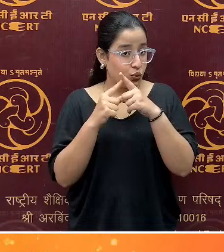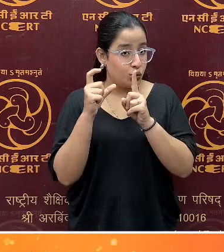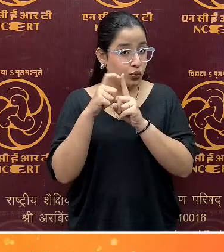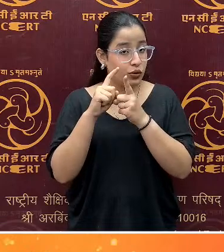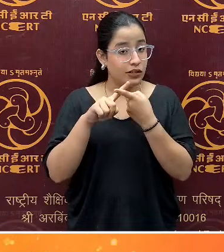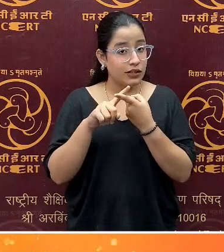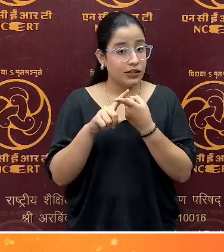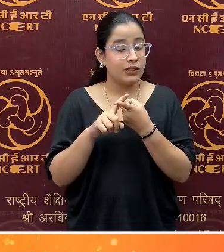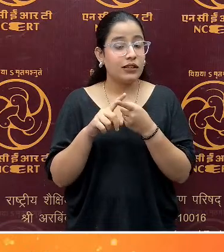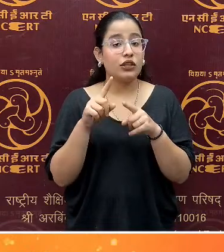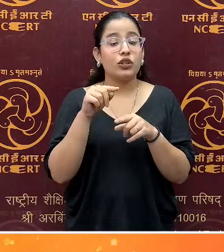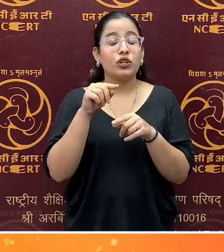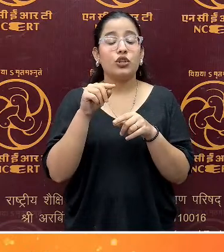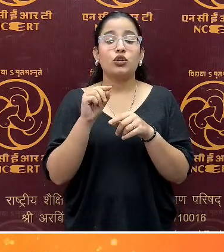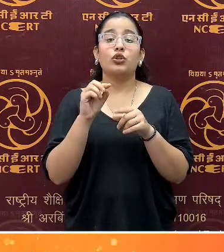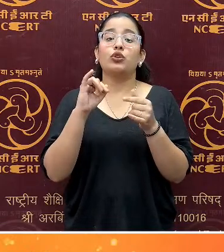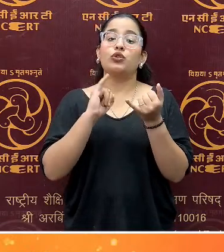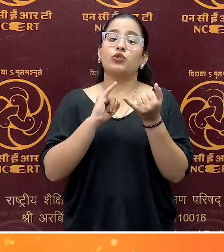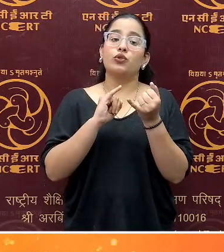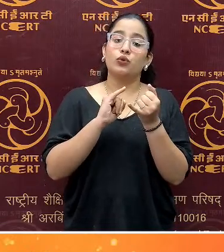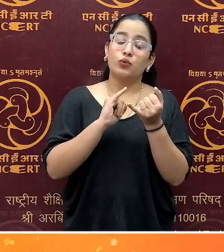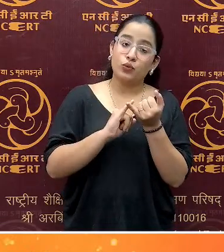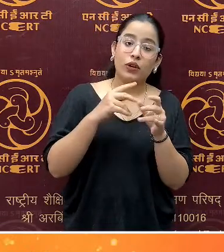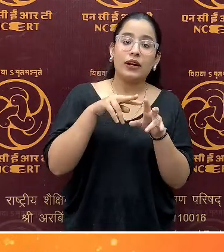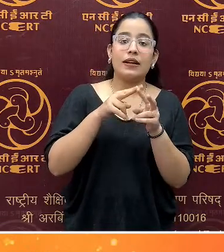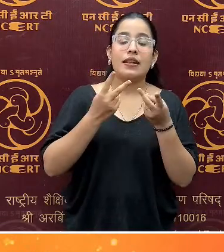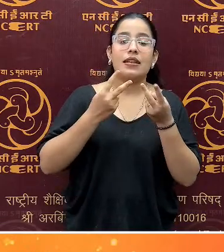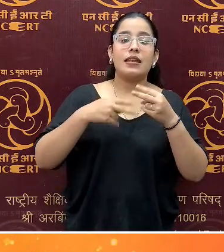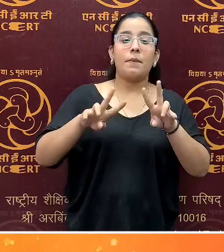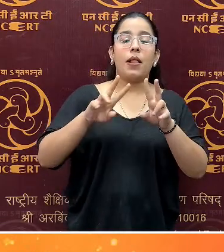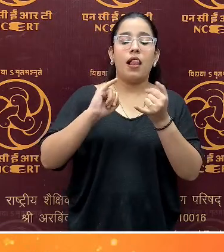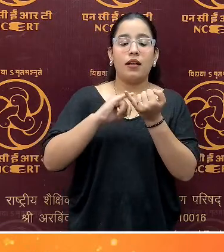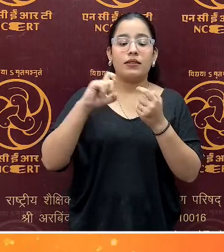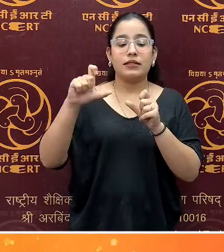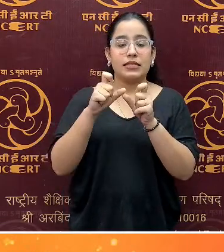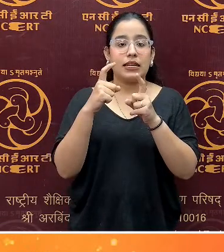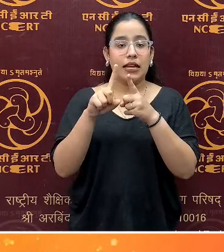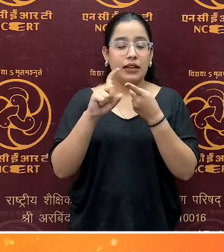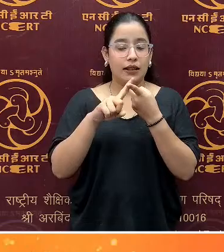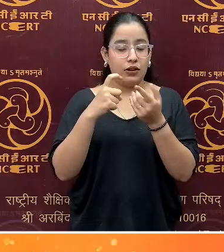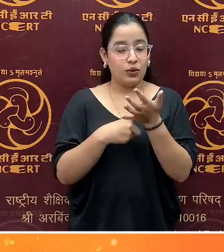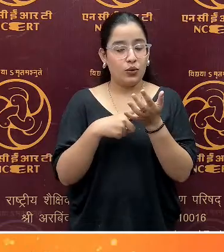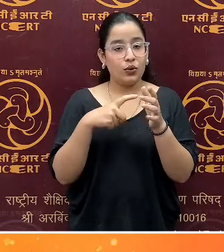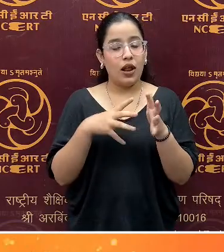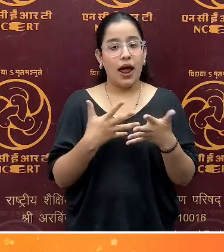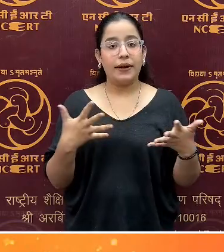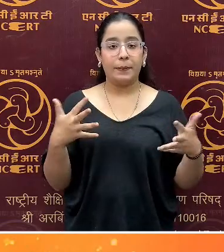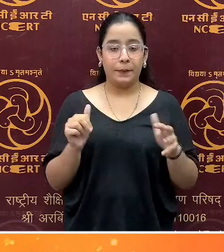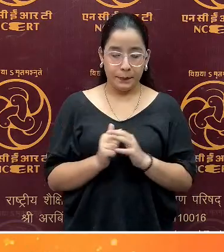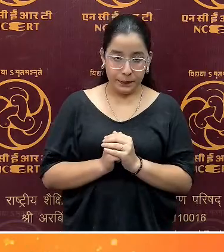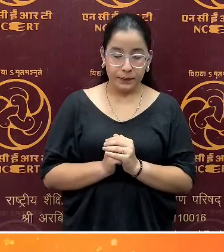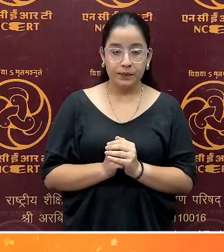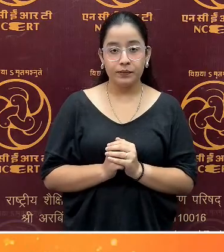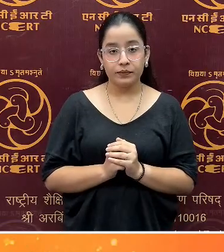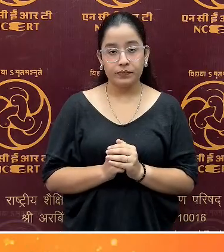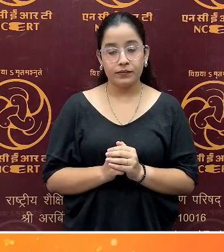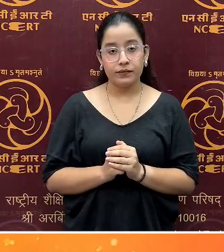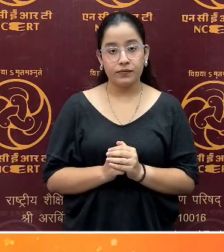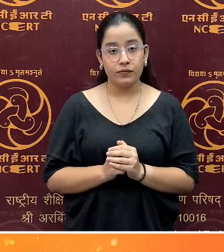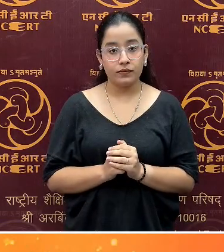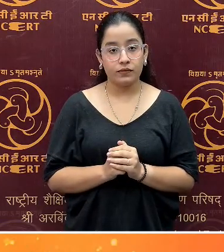is square root of the scalar components. The scalar components, that is x square plus y square plus z